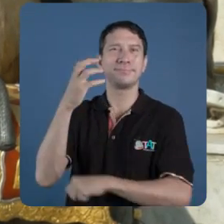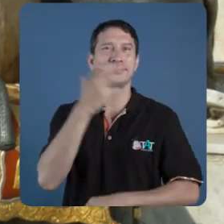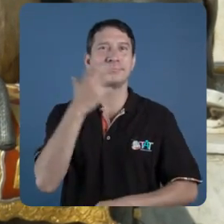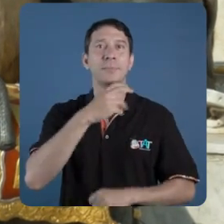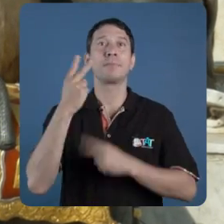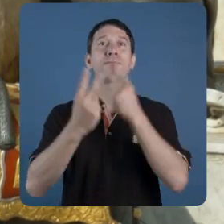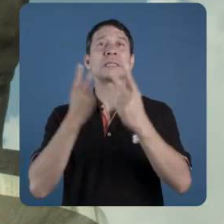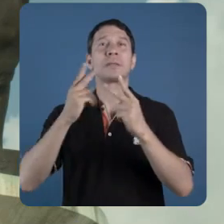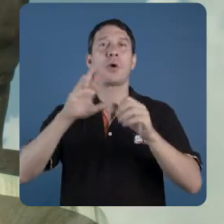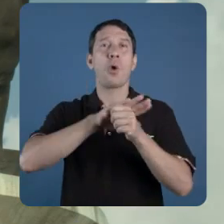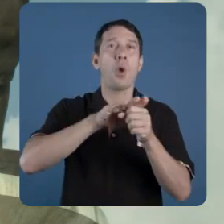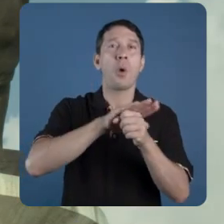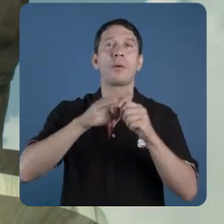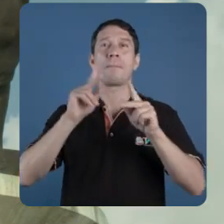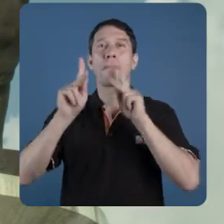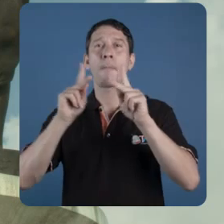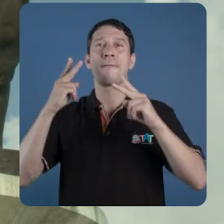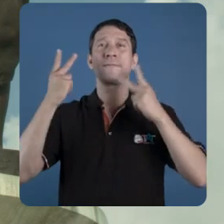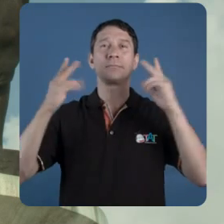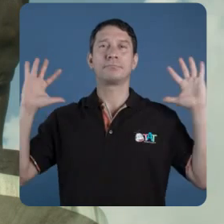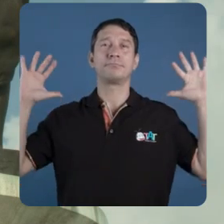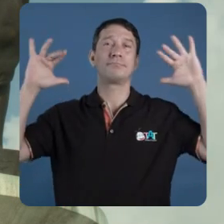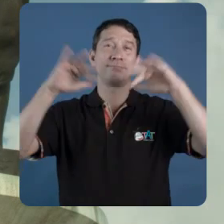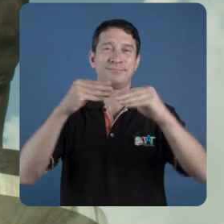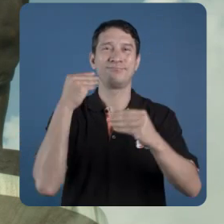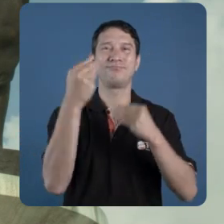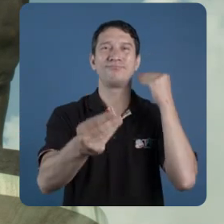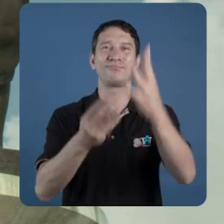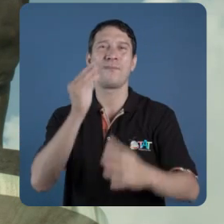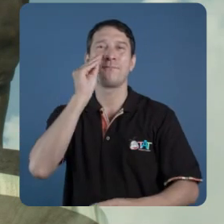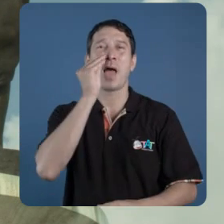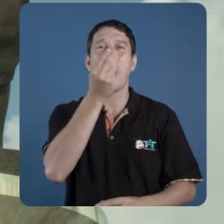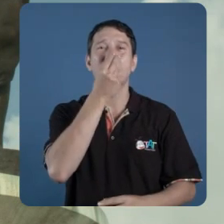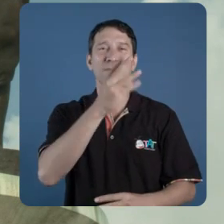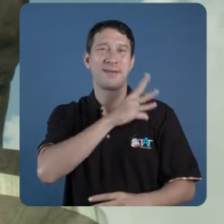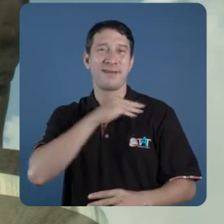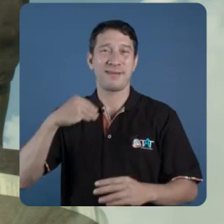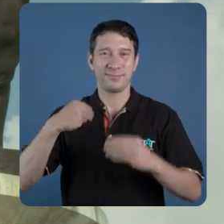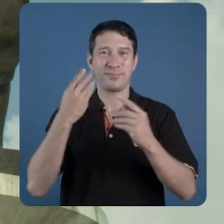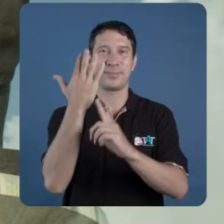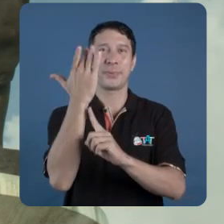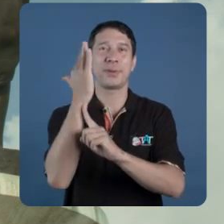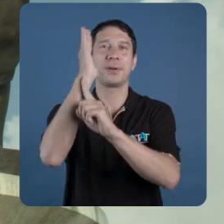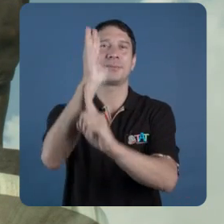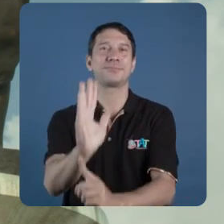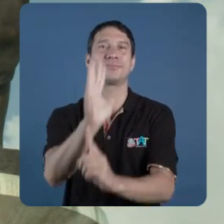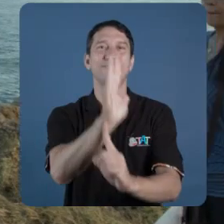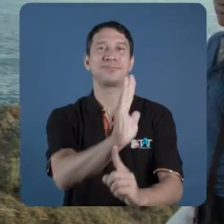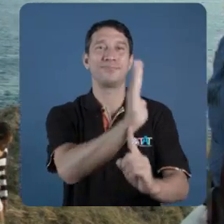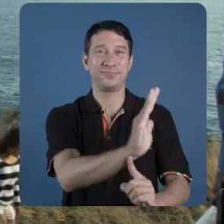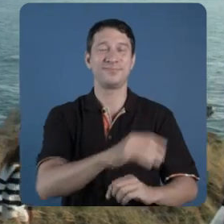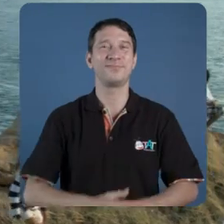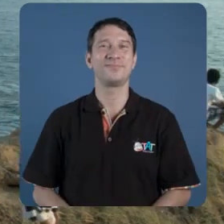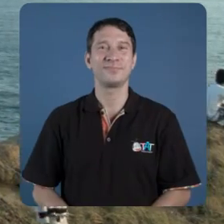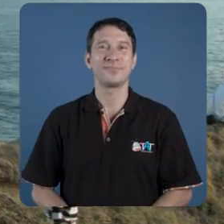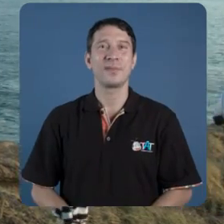Visitors and locals bidding adieu to the island decorate the small shrine with garlands and incense. Phuket's centuries-old buildings